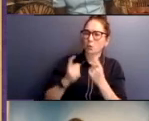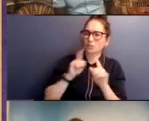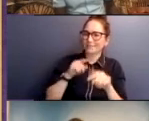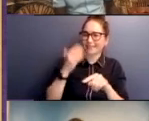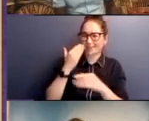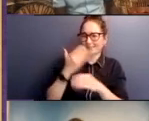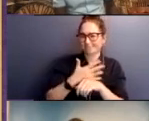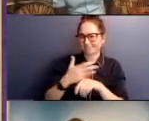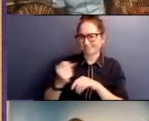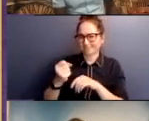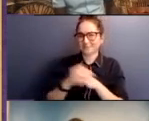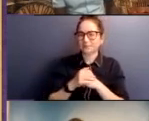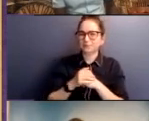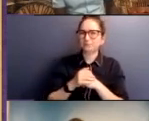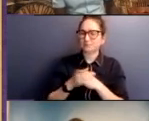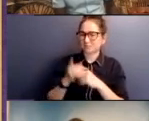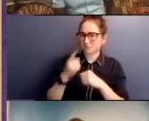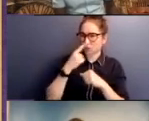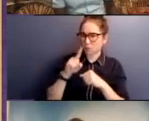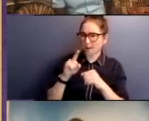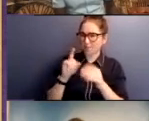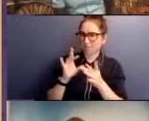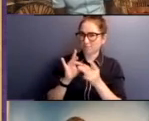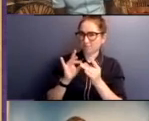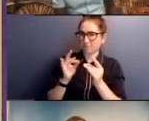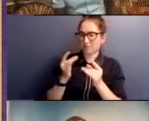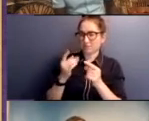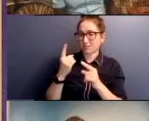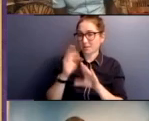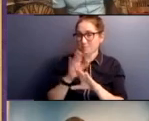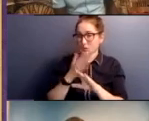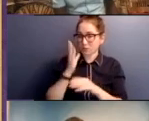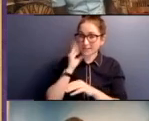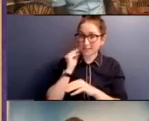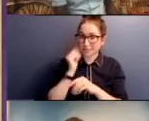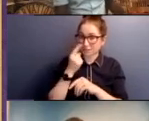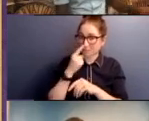time, can you take us through a musical experience?